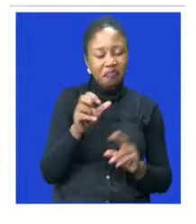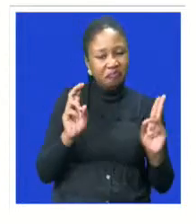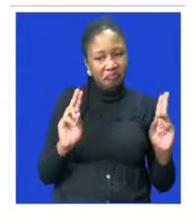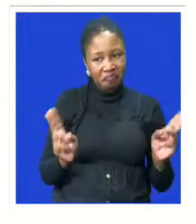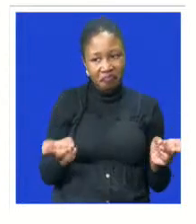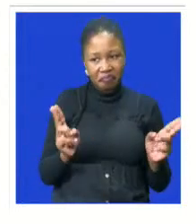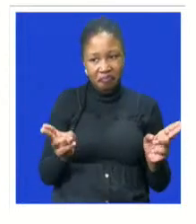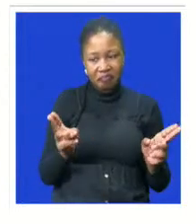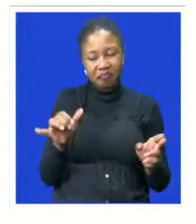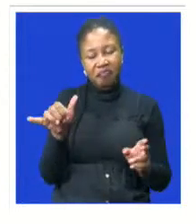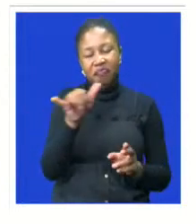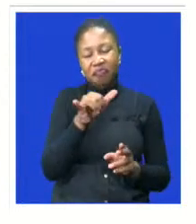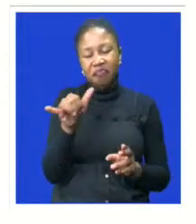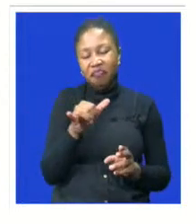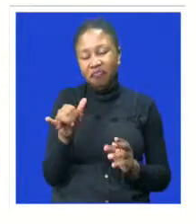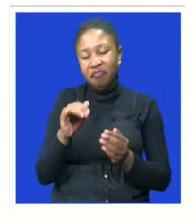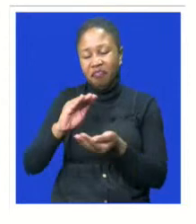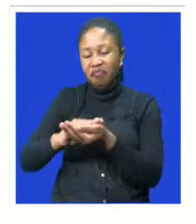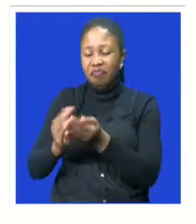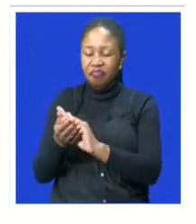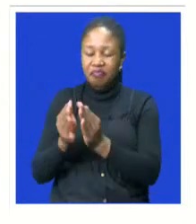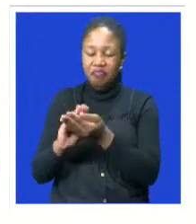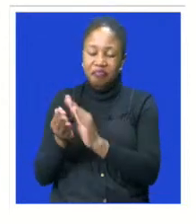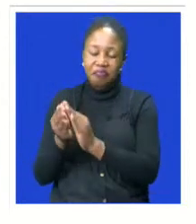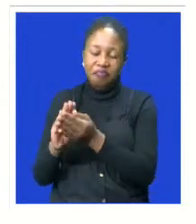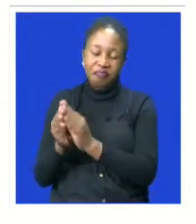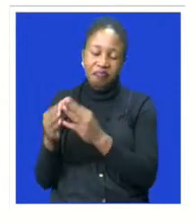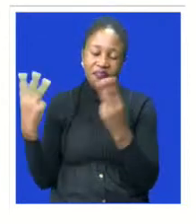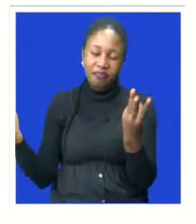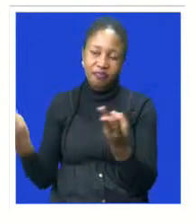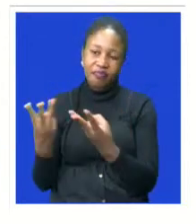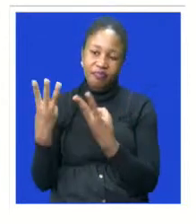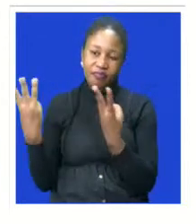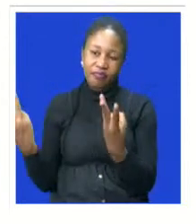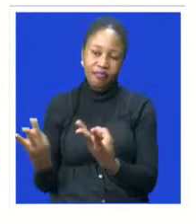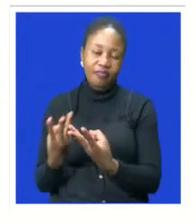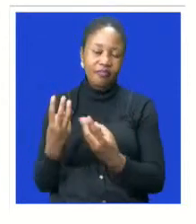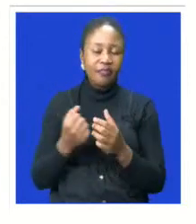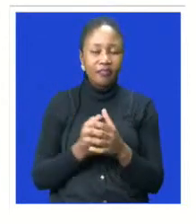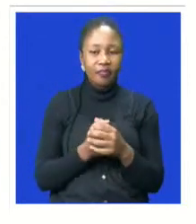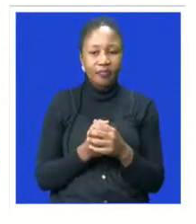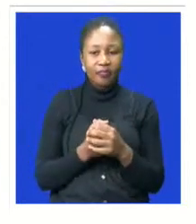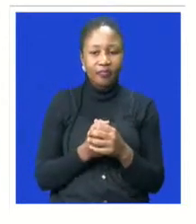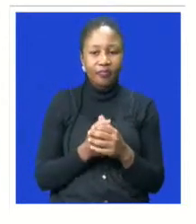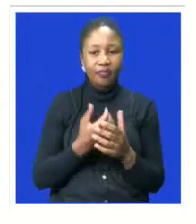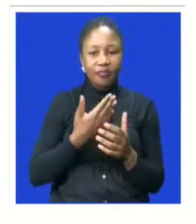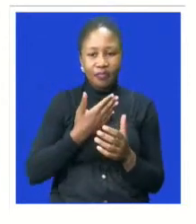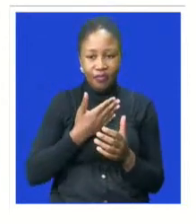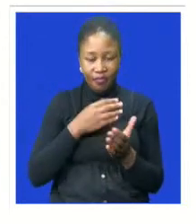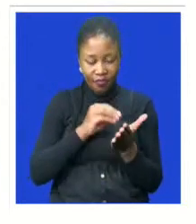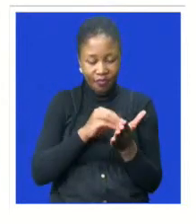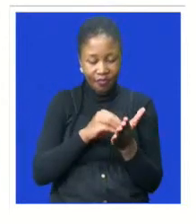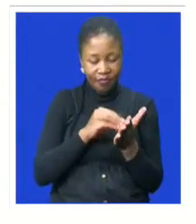man-made. So you will classify all these things as natural and man-made. So we have